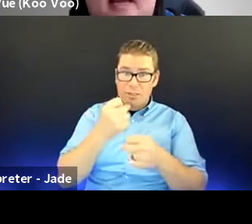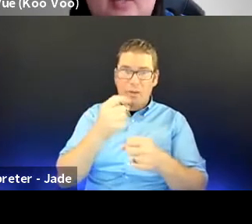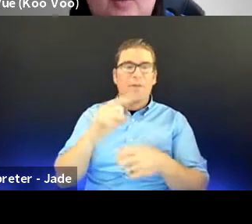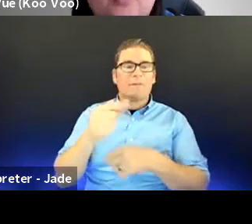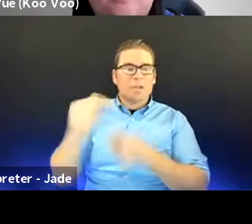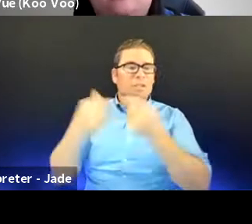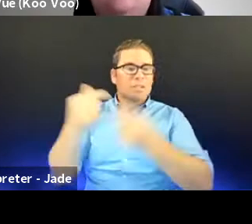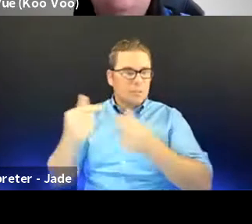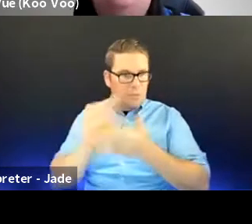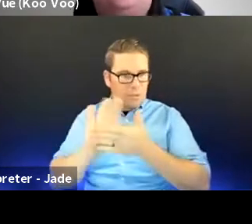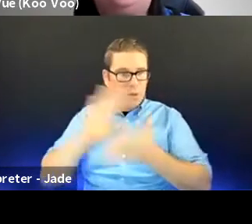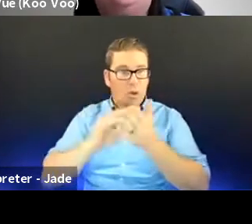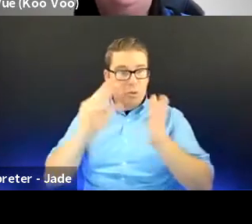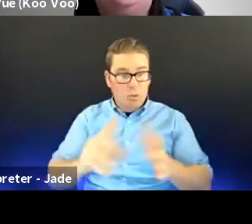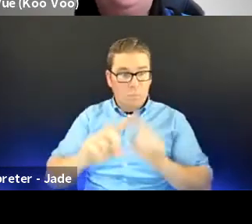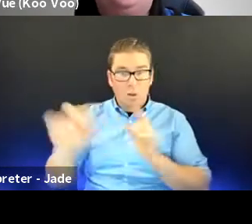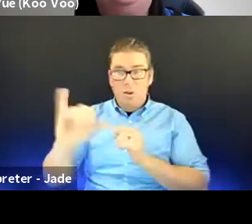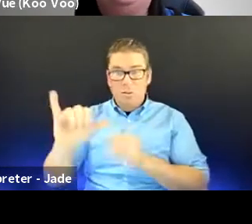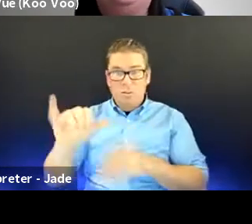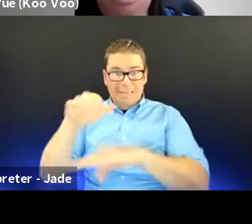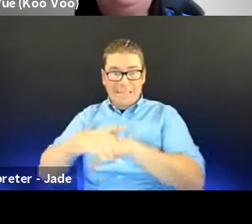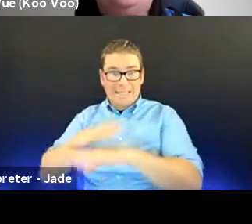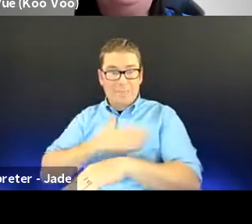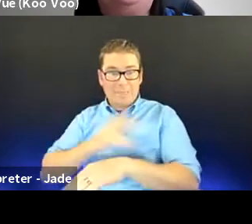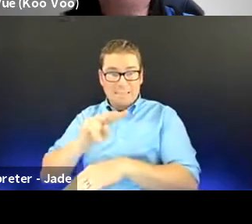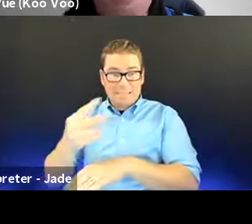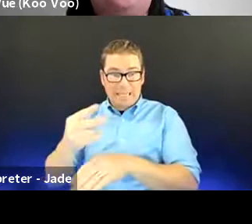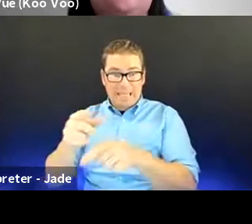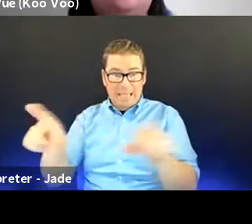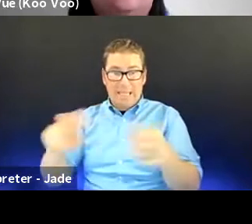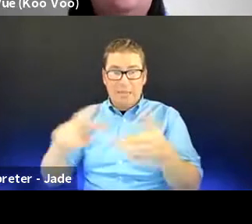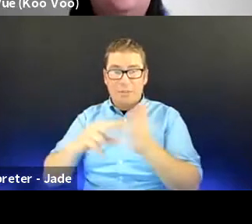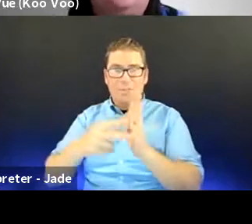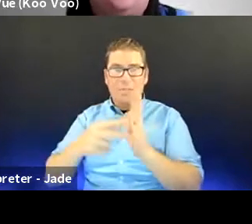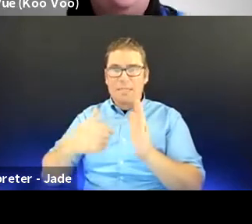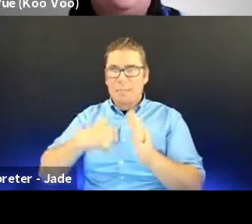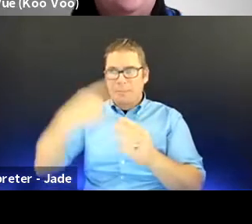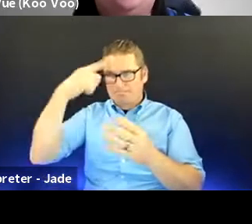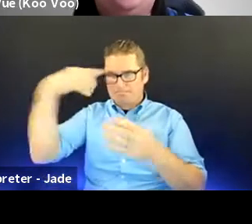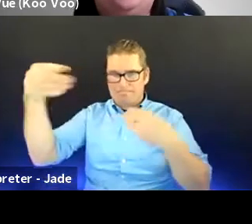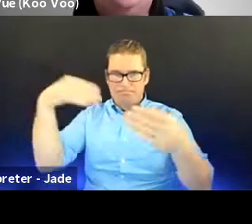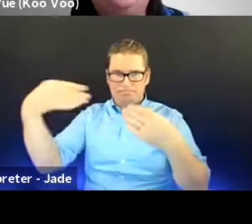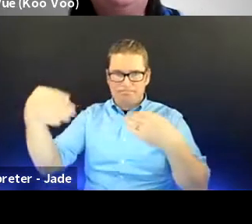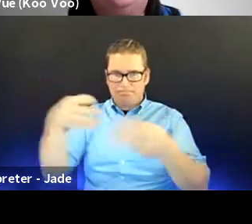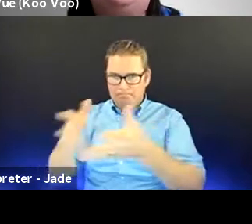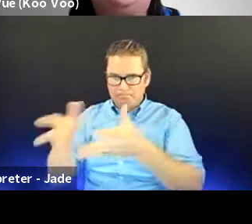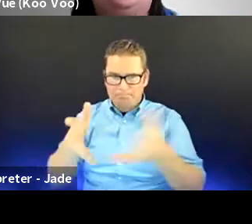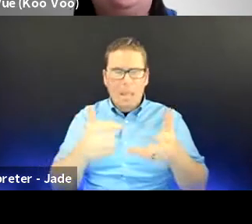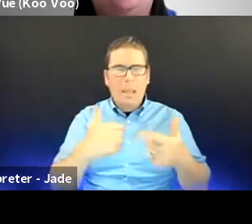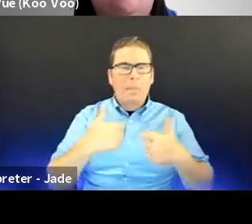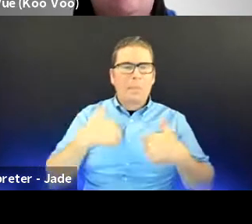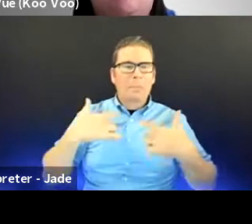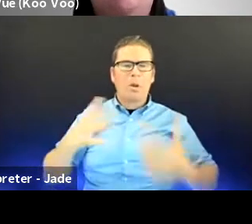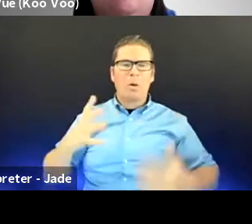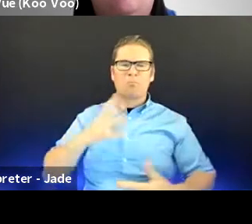in the classroom. I try to be less formal. So, joking around in the classroom and stuff, just to ensure that